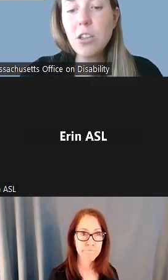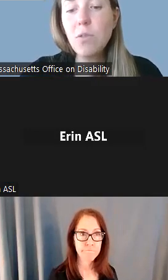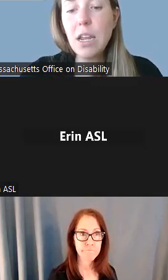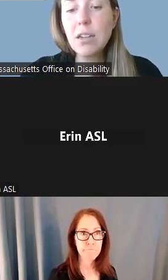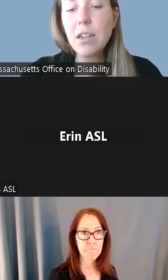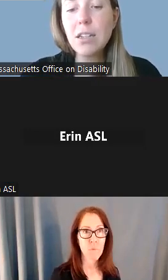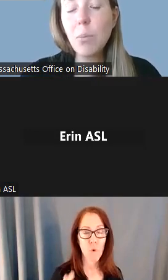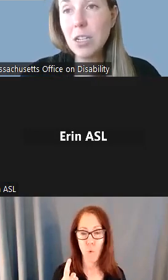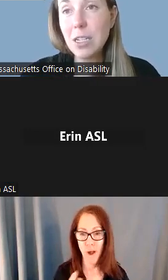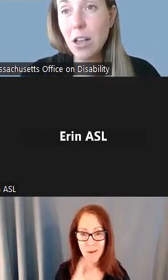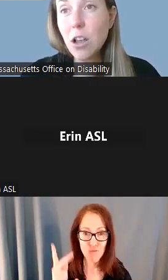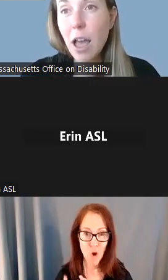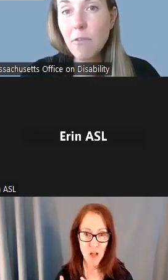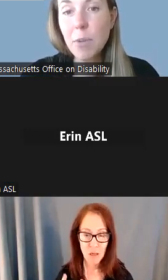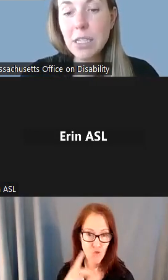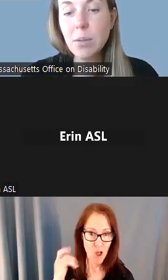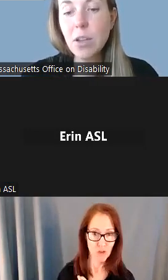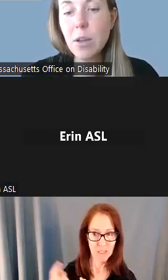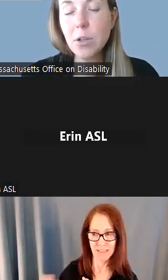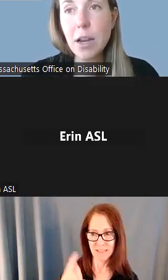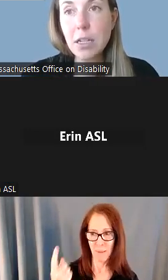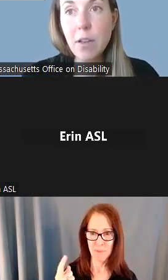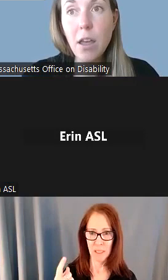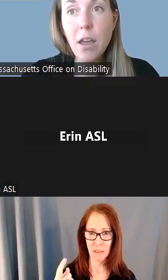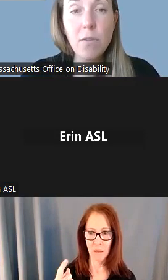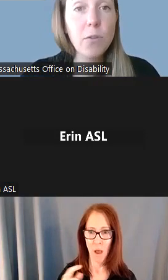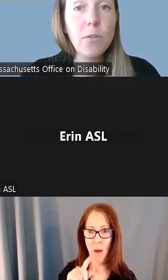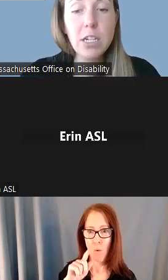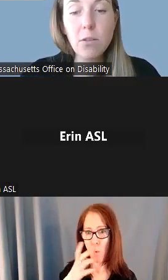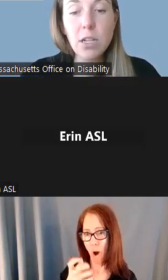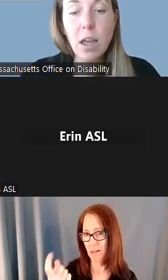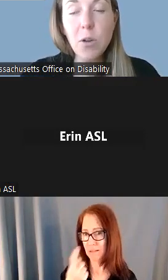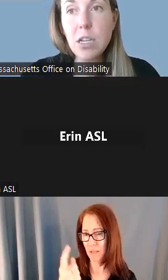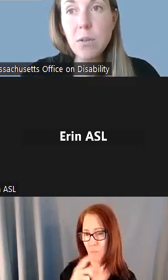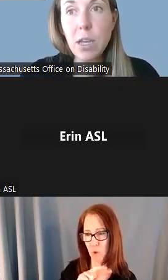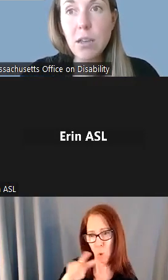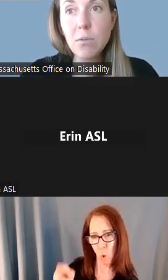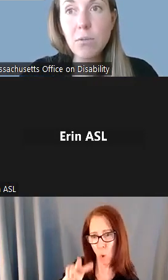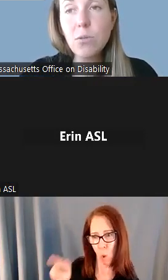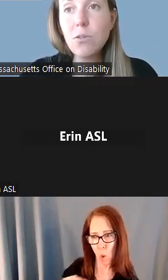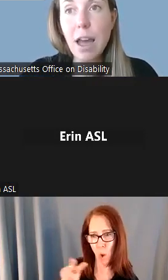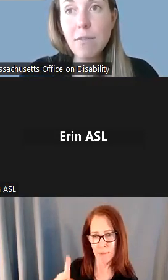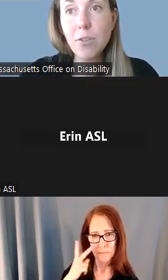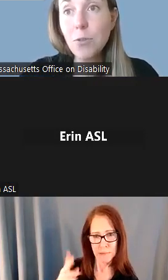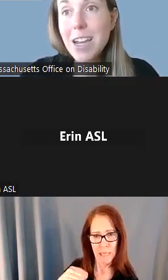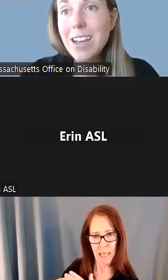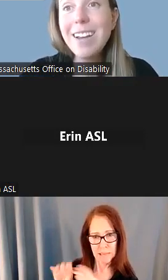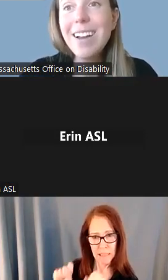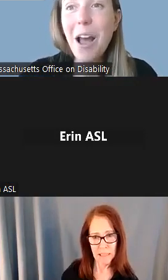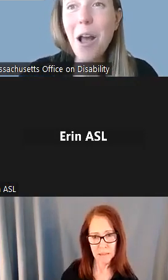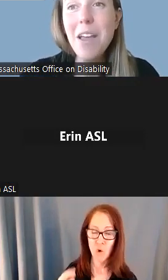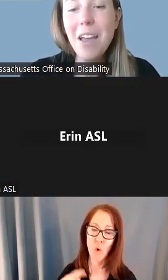project that you need someone to take a look at from accessibility perspective, feel free to reach out to MOD. We do that for